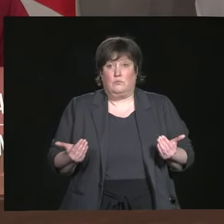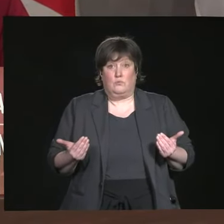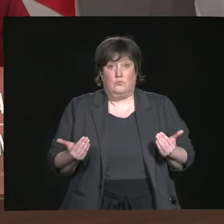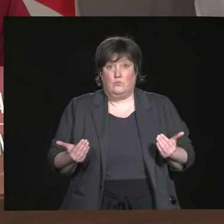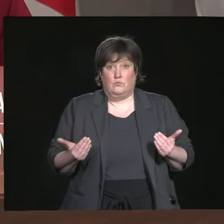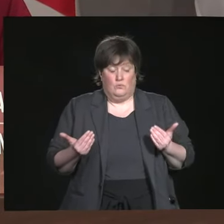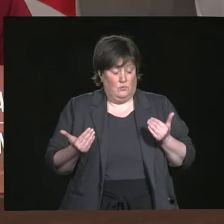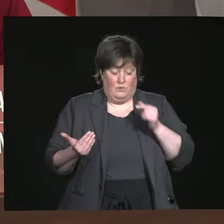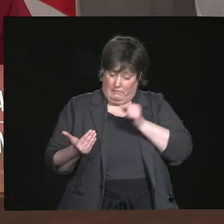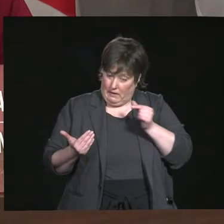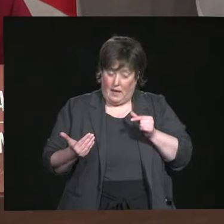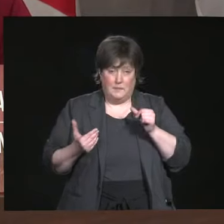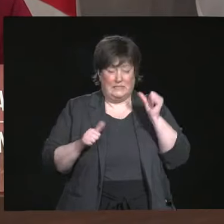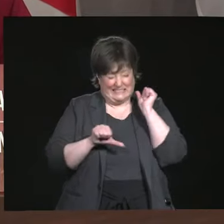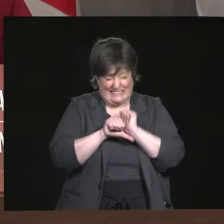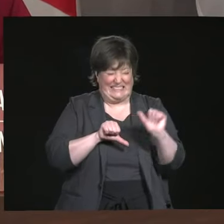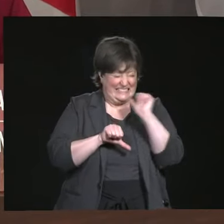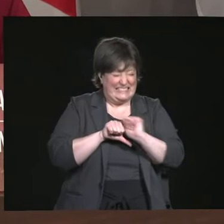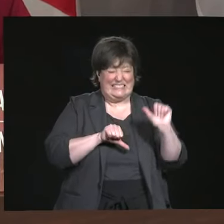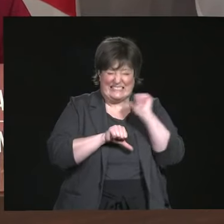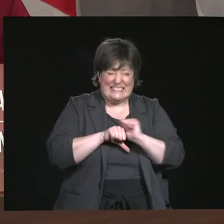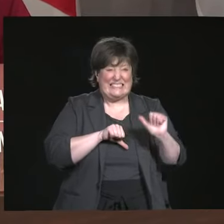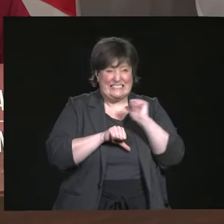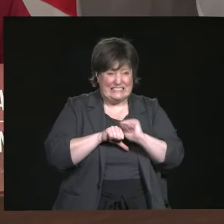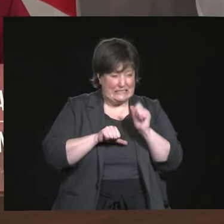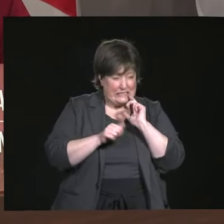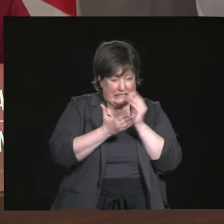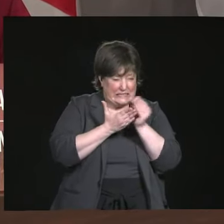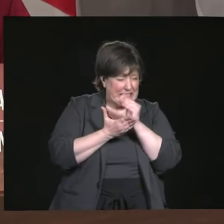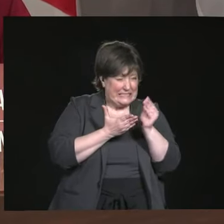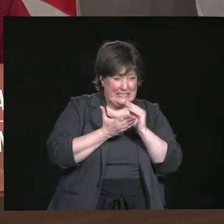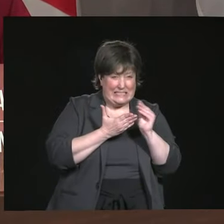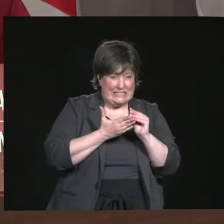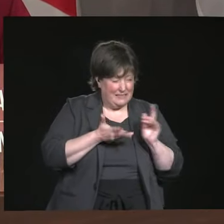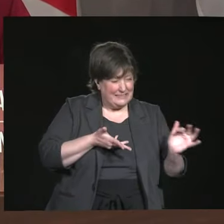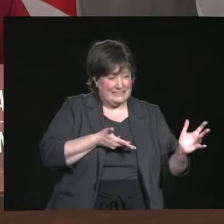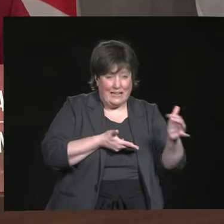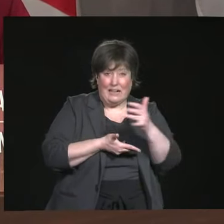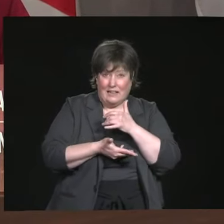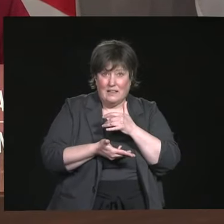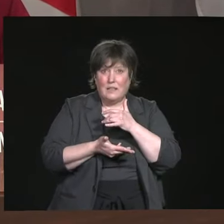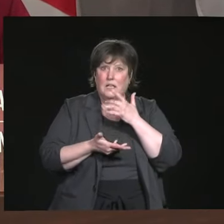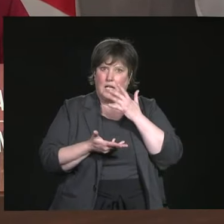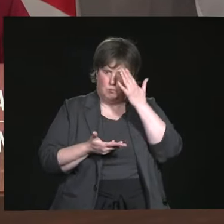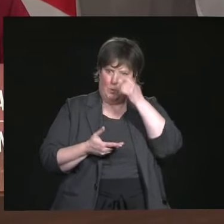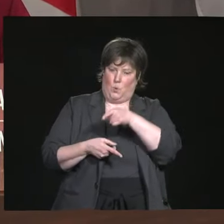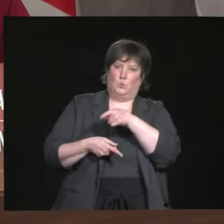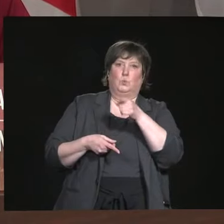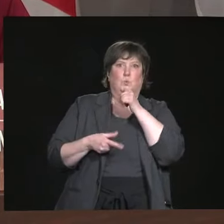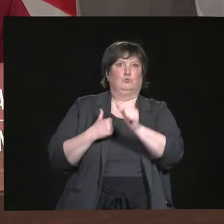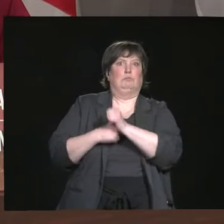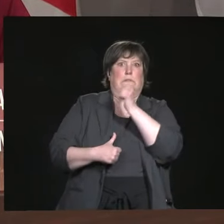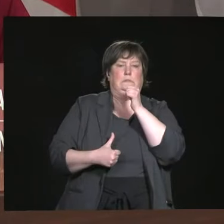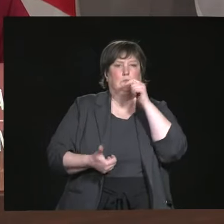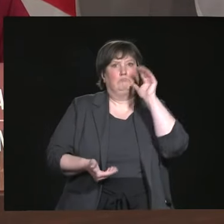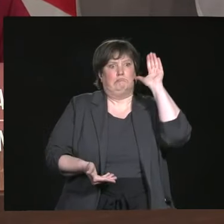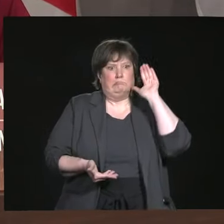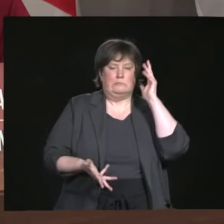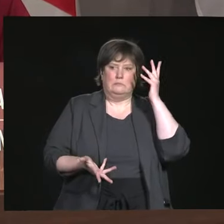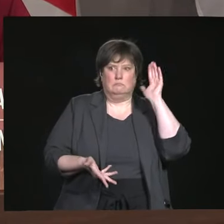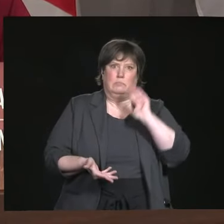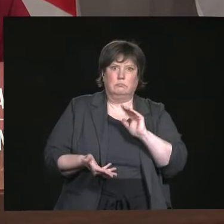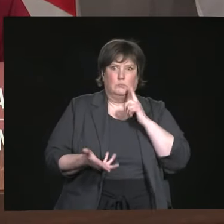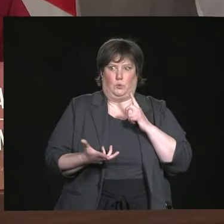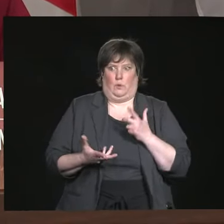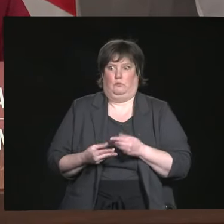masques so that there will not be the risk. And we are working very hard to make sure that we have that equipment to distribute not only